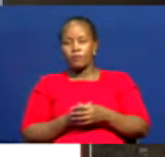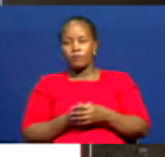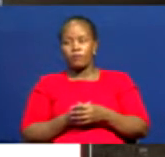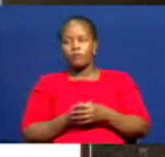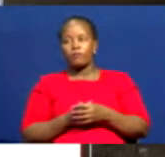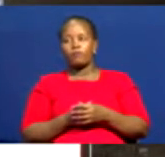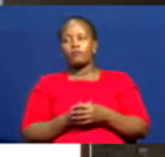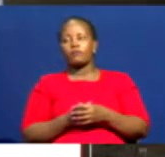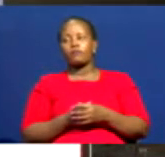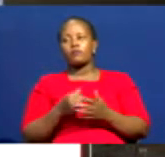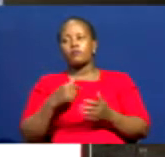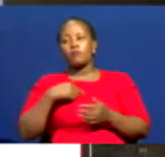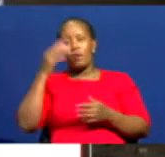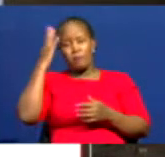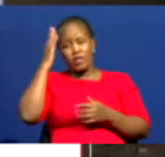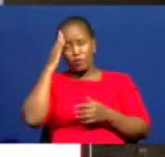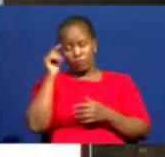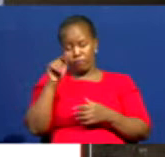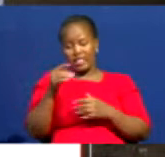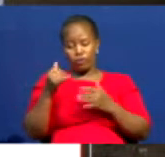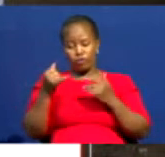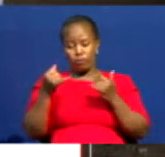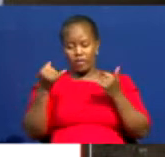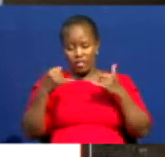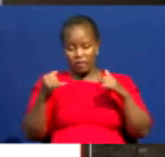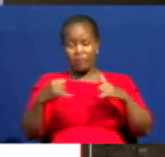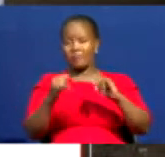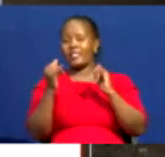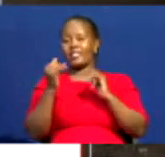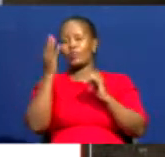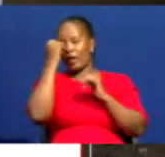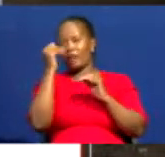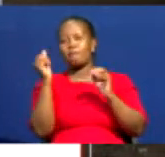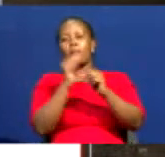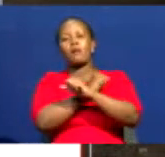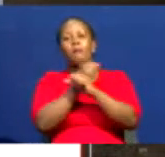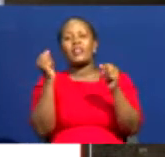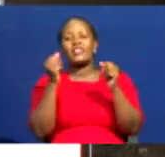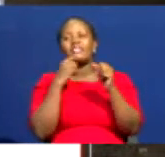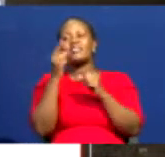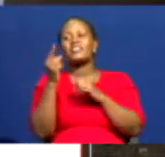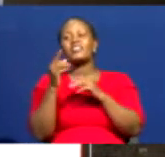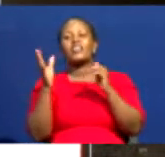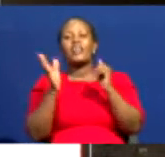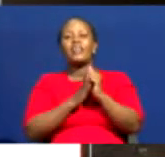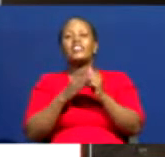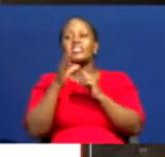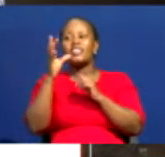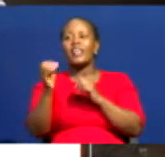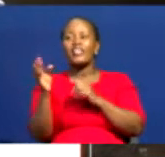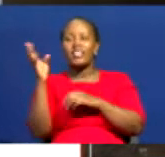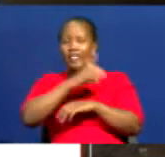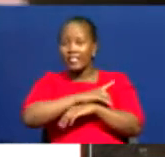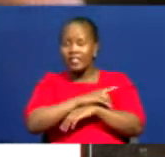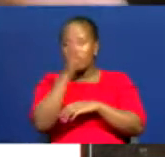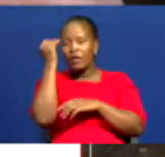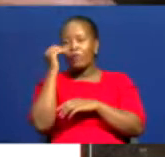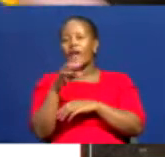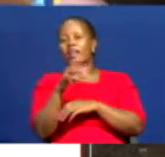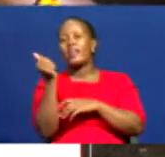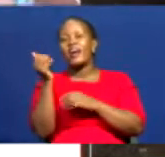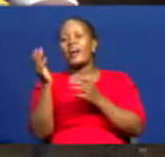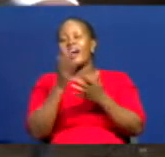I know that will be implemented because the president says in 90 days, because other things need actually